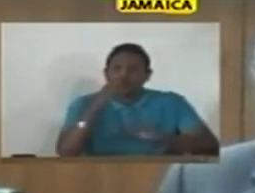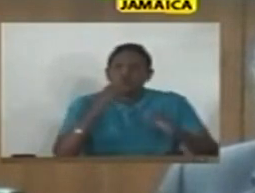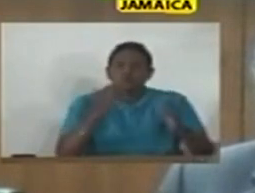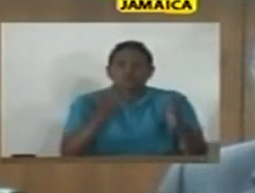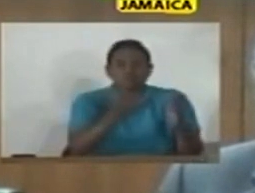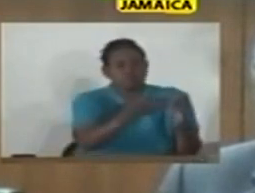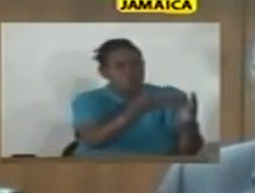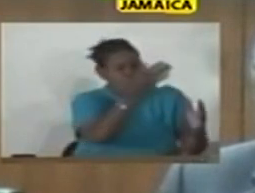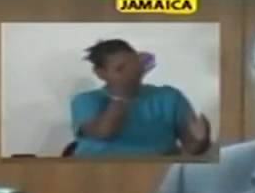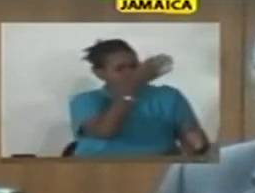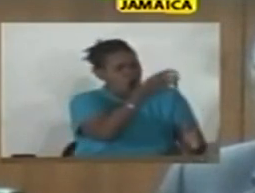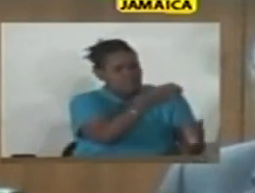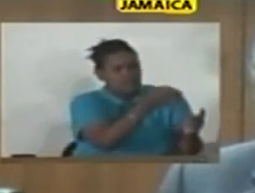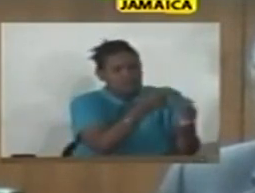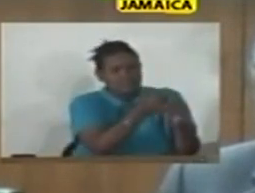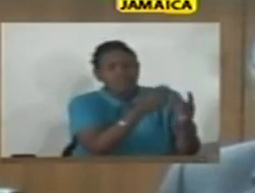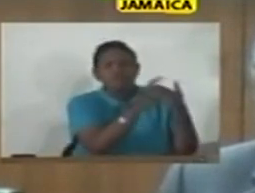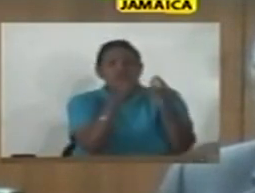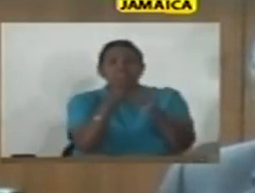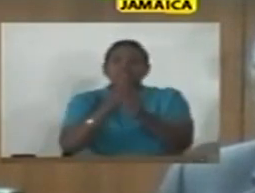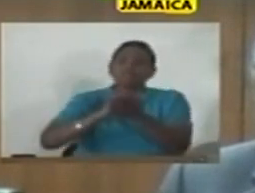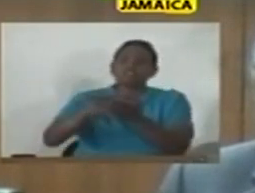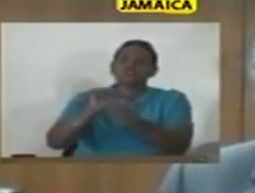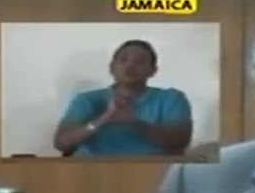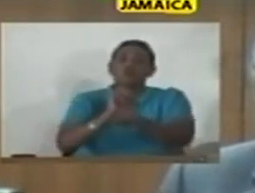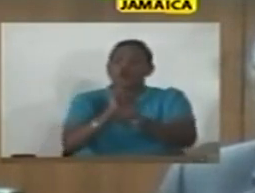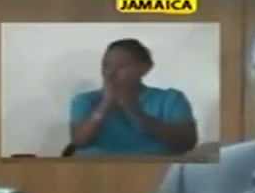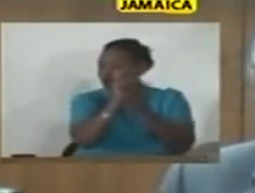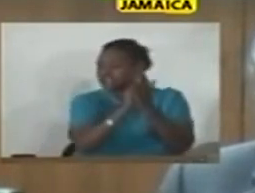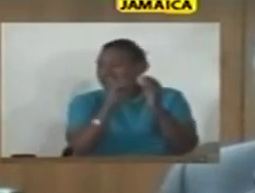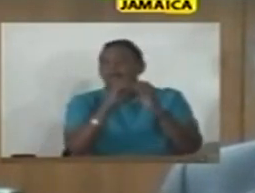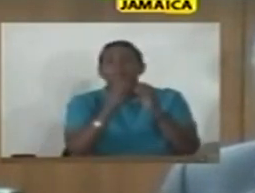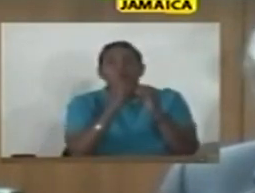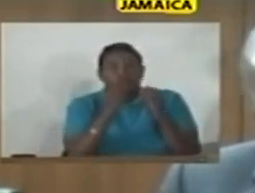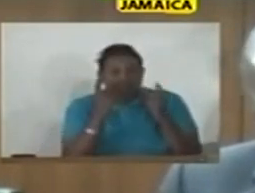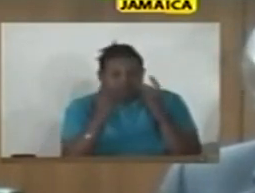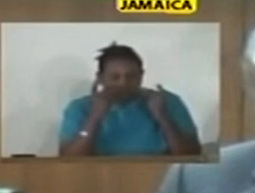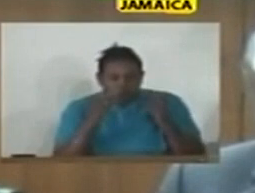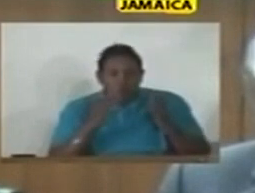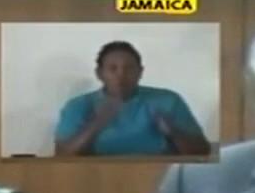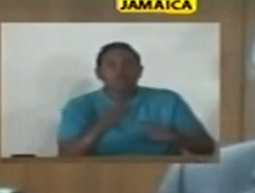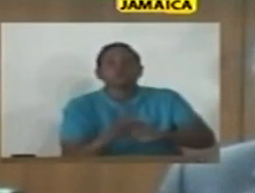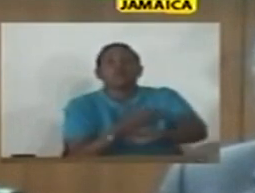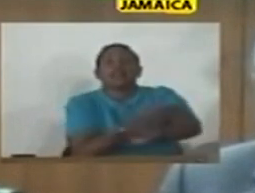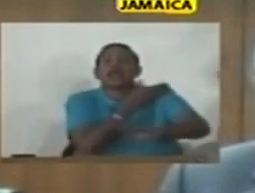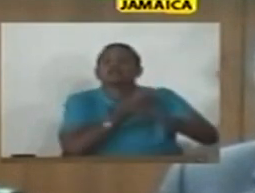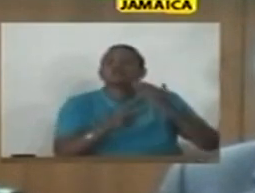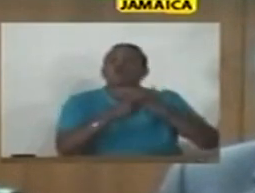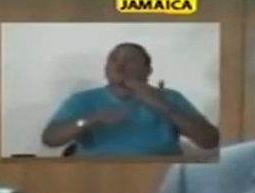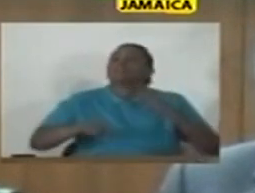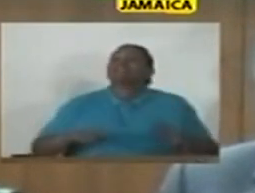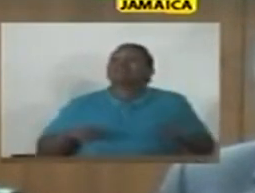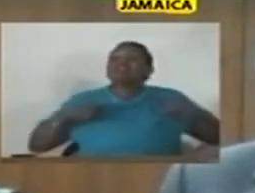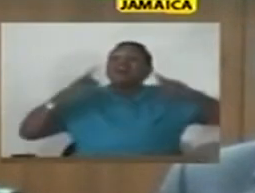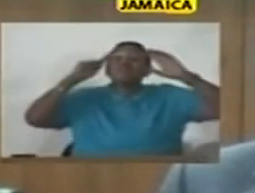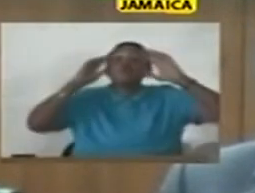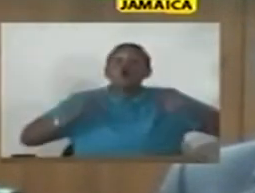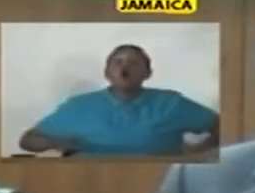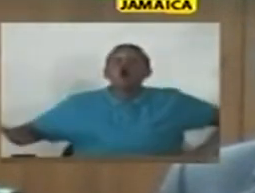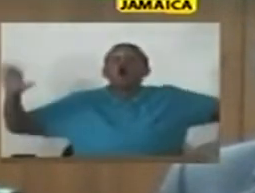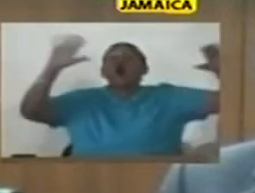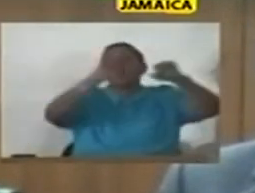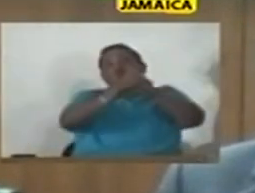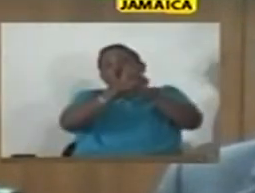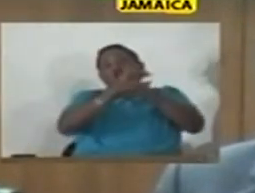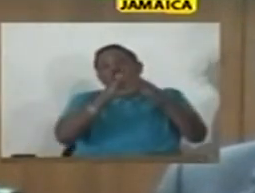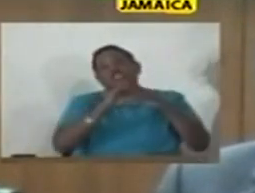the concepts around the decent work agenda in more tangible ways to enhance the quality of life for all workers in